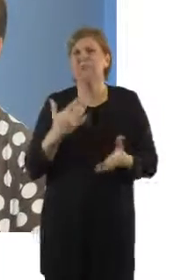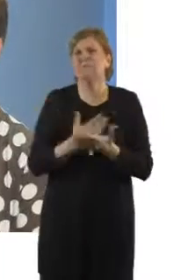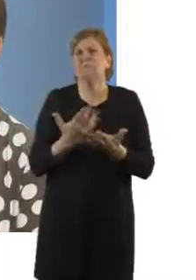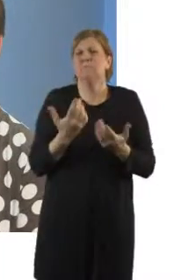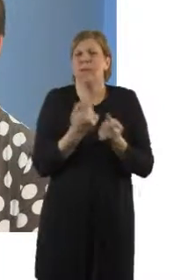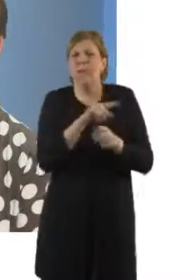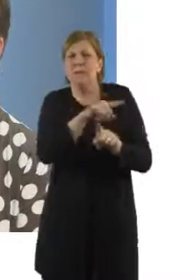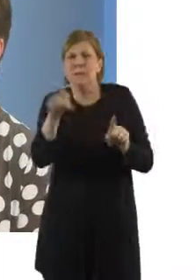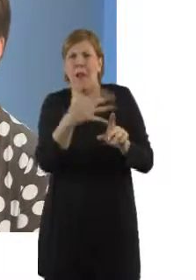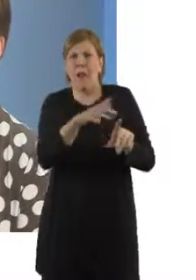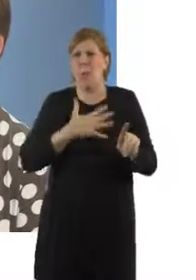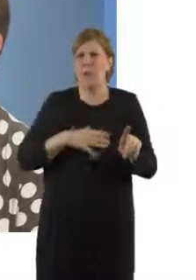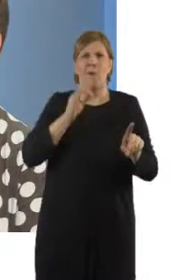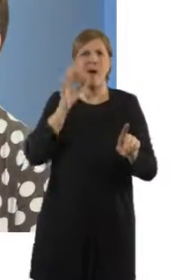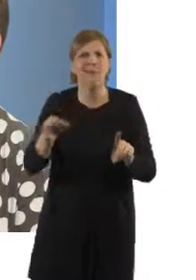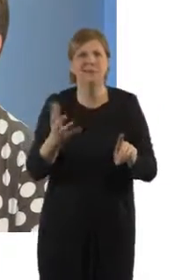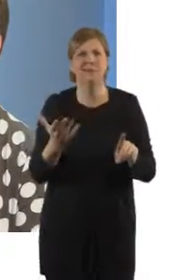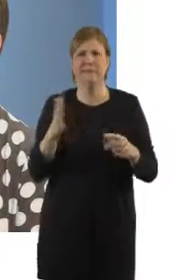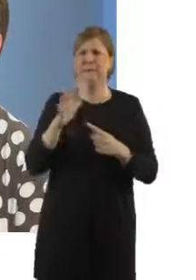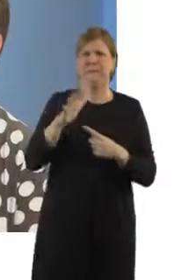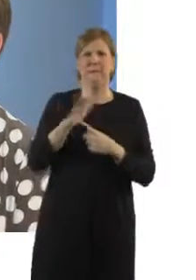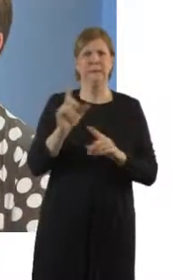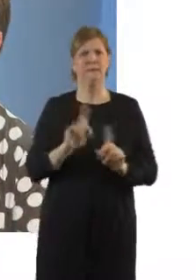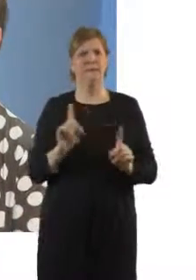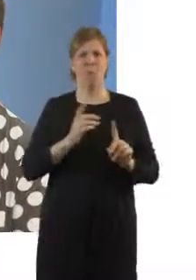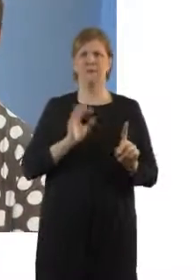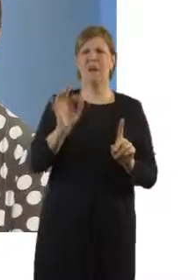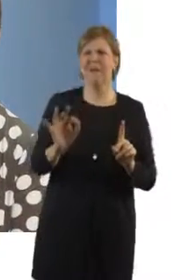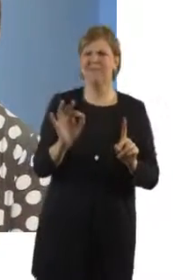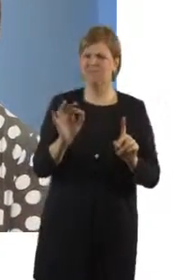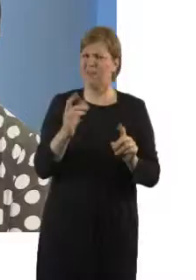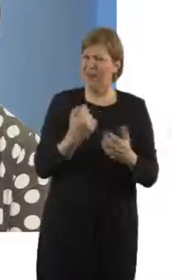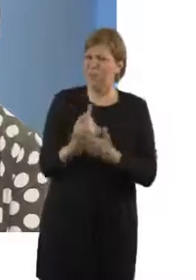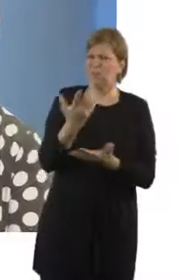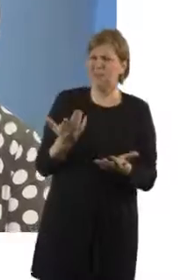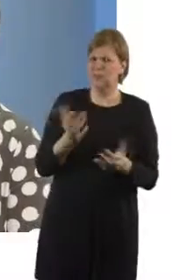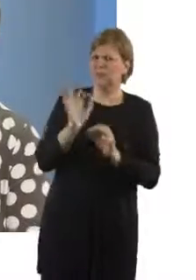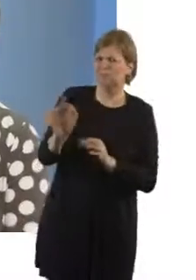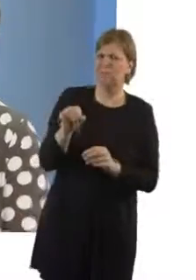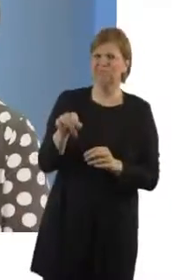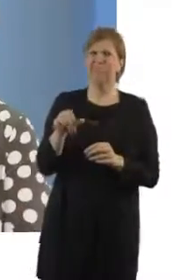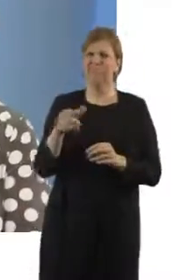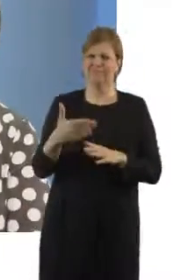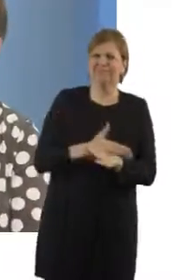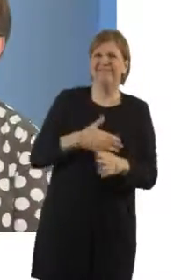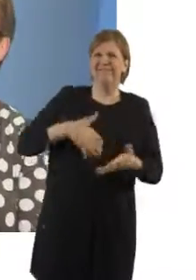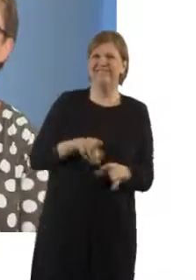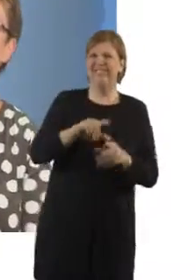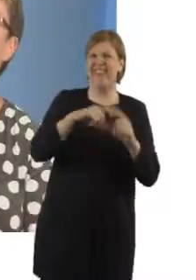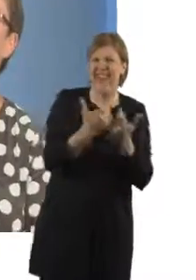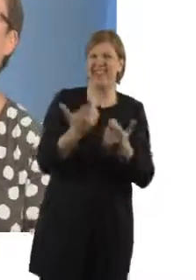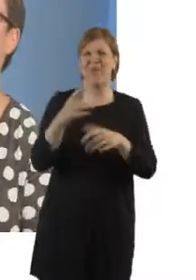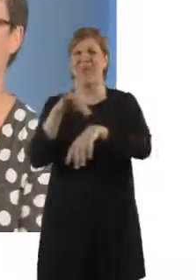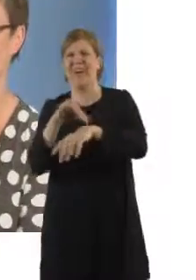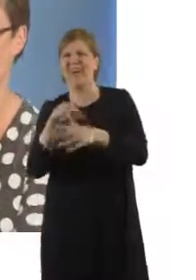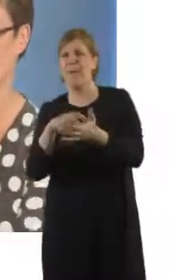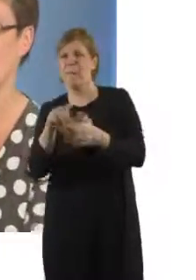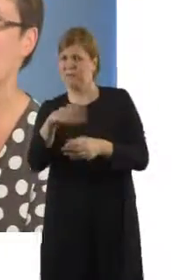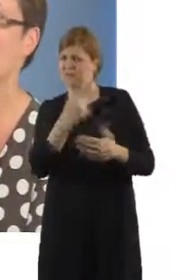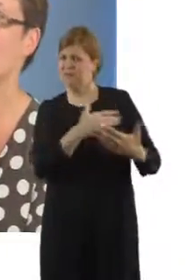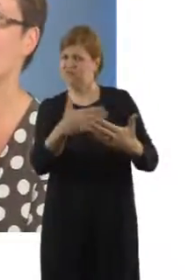given lots of opportunities to ask questions at your antenatal classes and at clinic appointments. Most pregnancies and births are